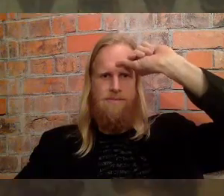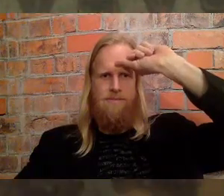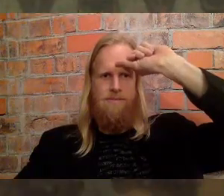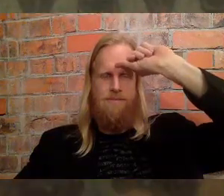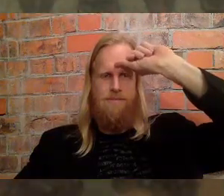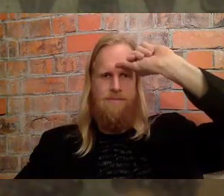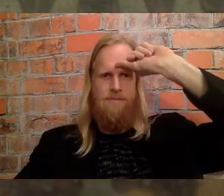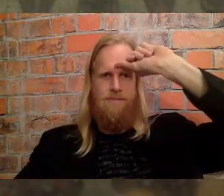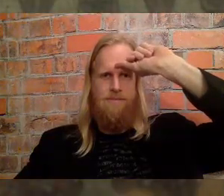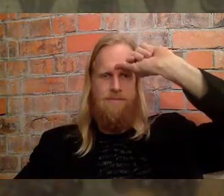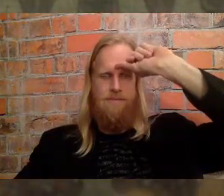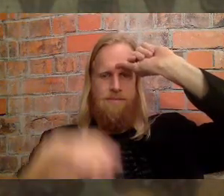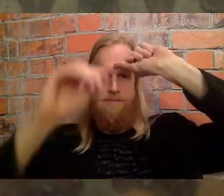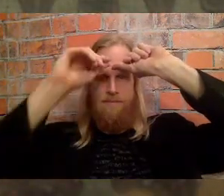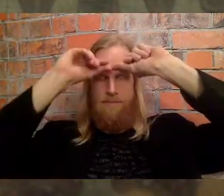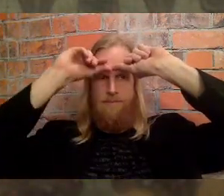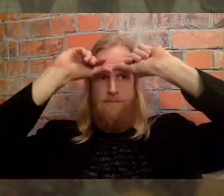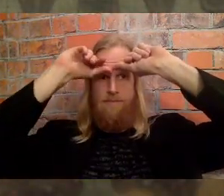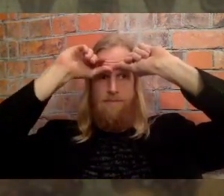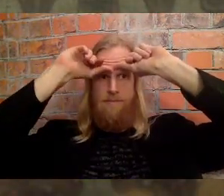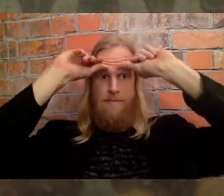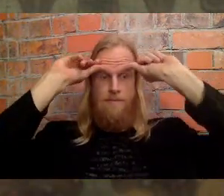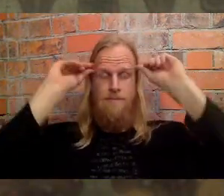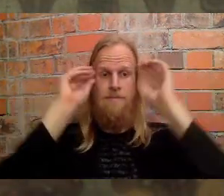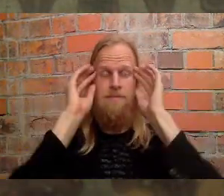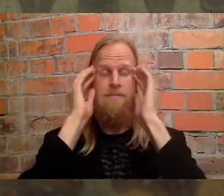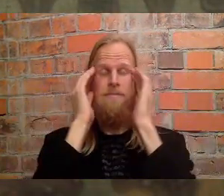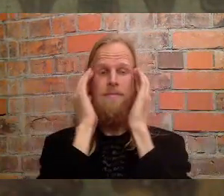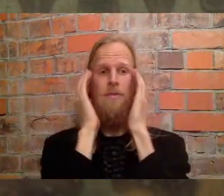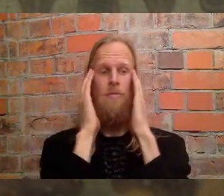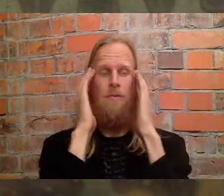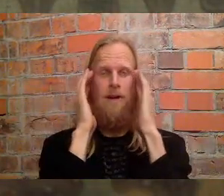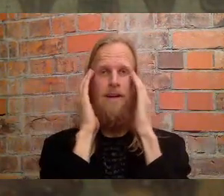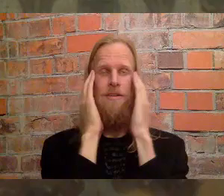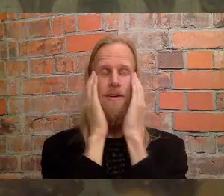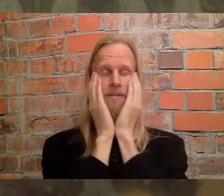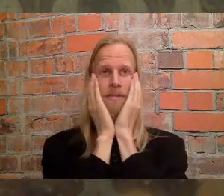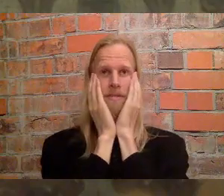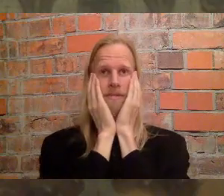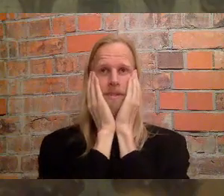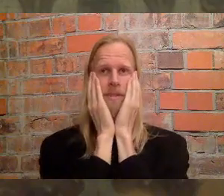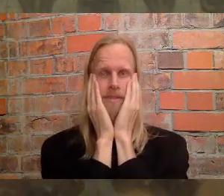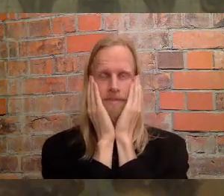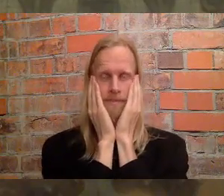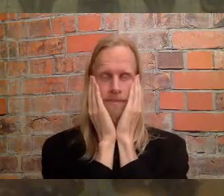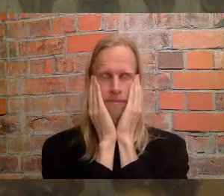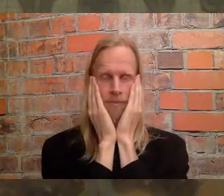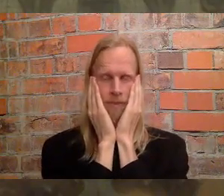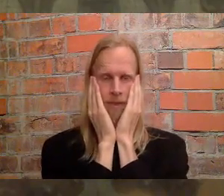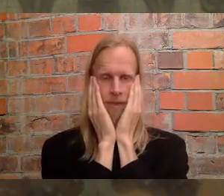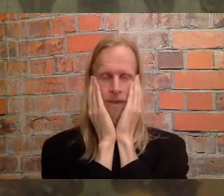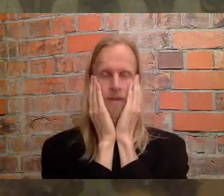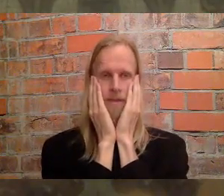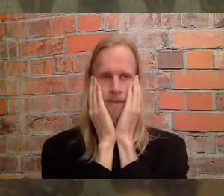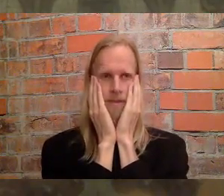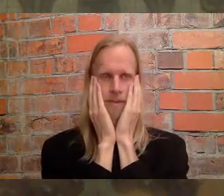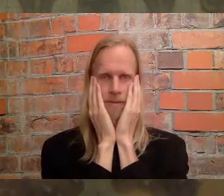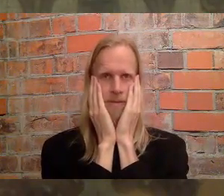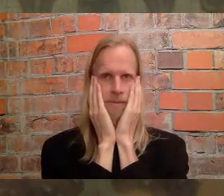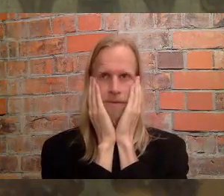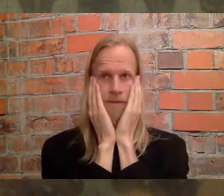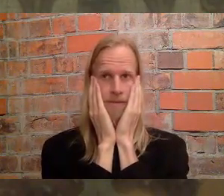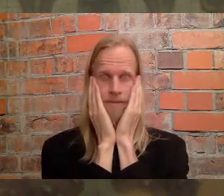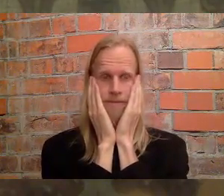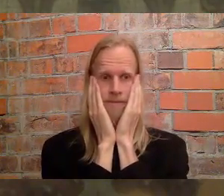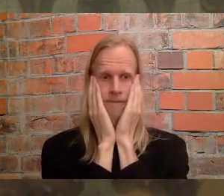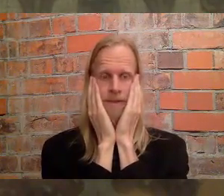Tapping the temples. Why do I feel afraid? Ask yourself out loud 3 times. Why do I feel